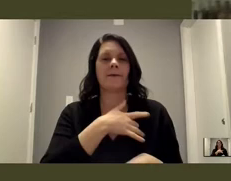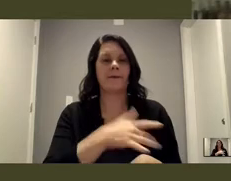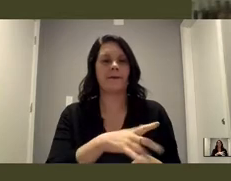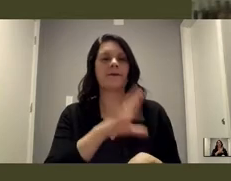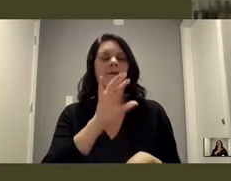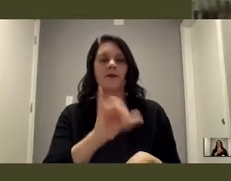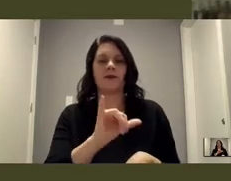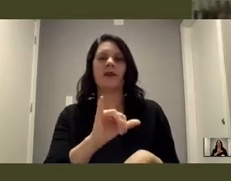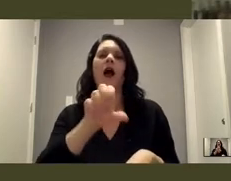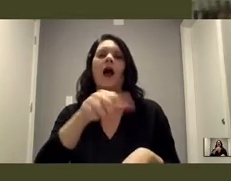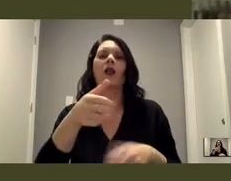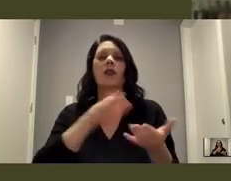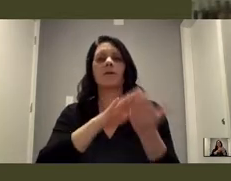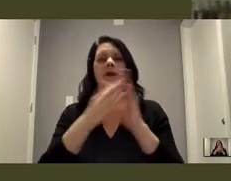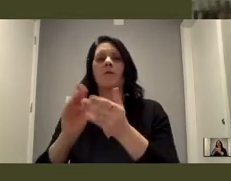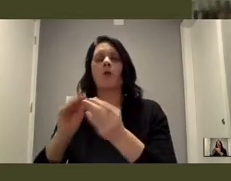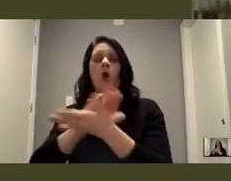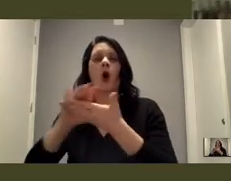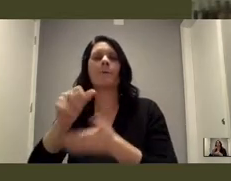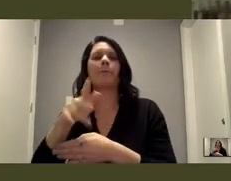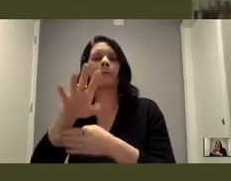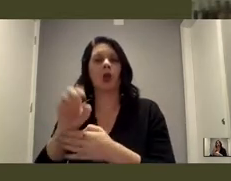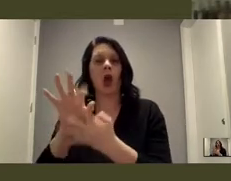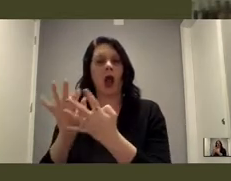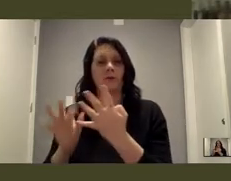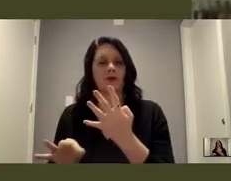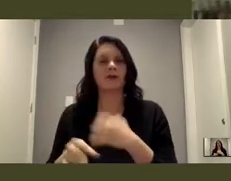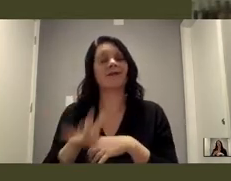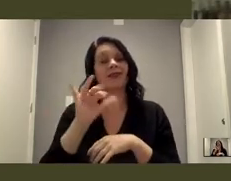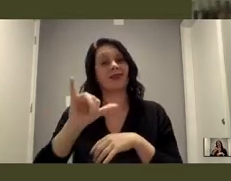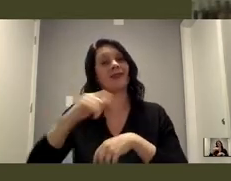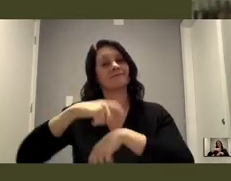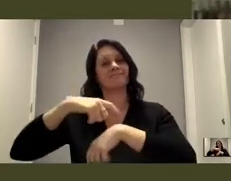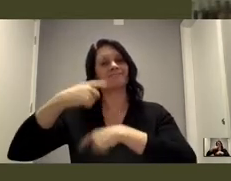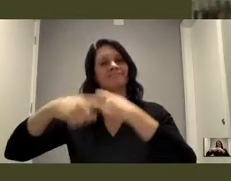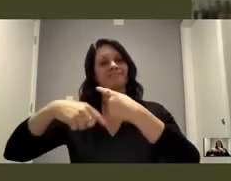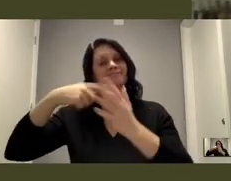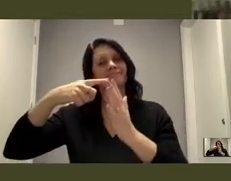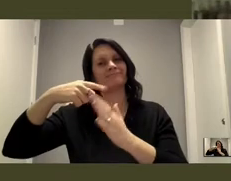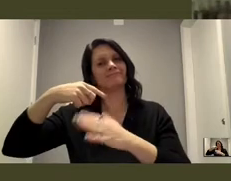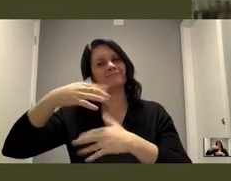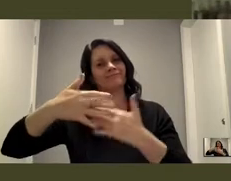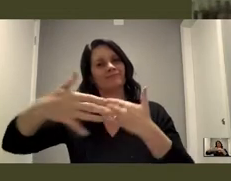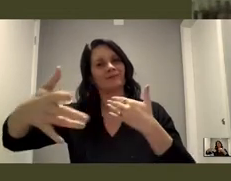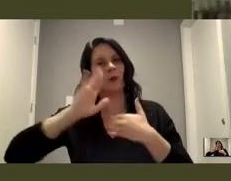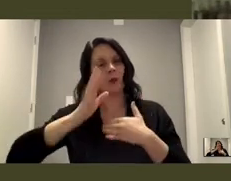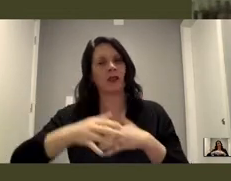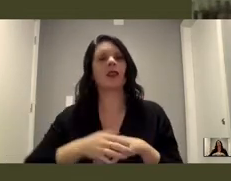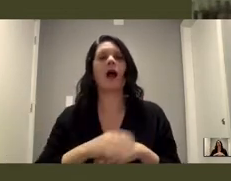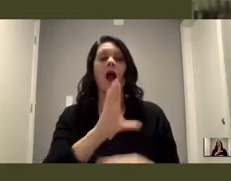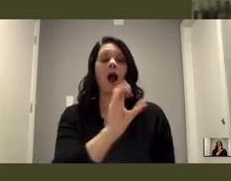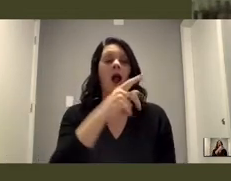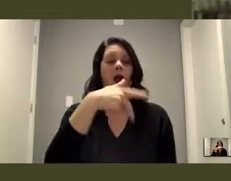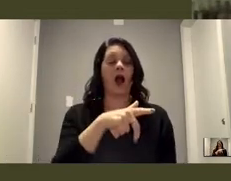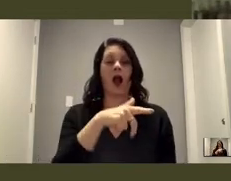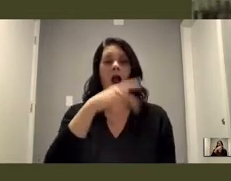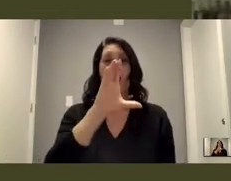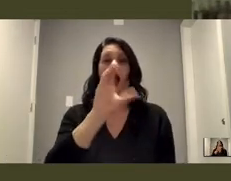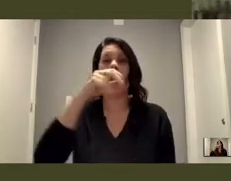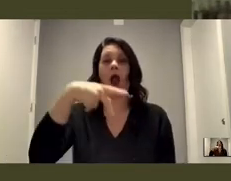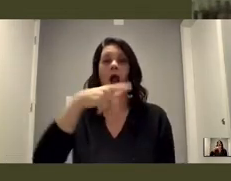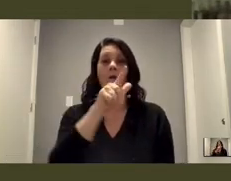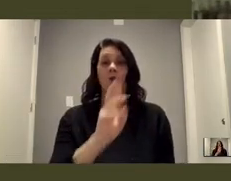options, the transition might take some time. As you could see, that COP26 came out short of